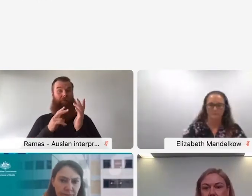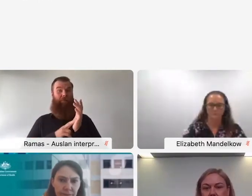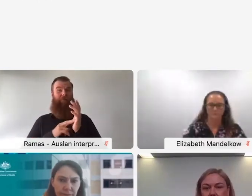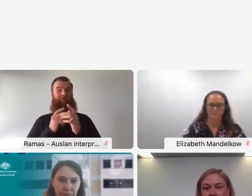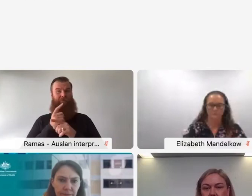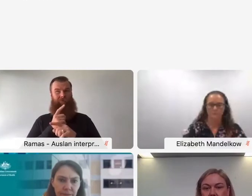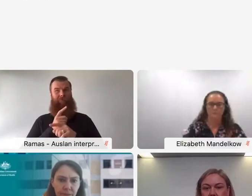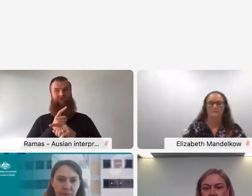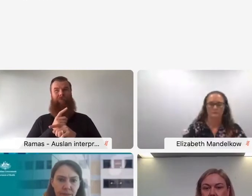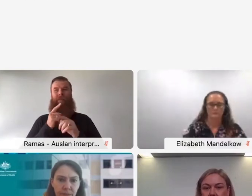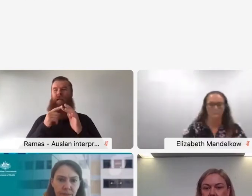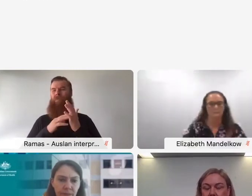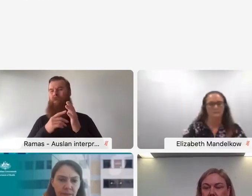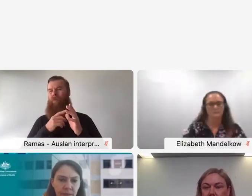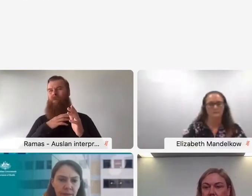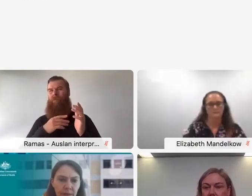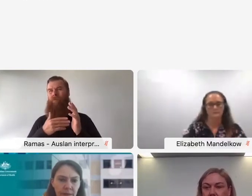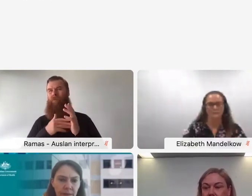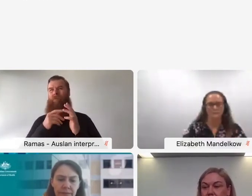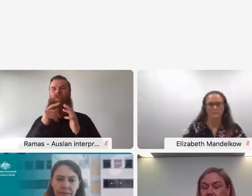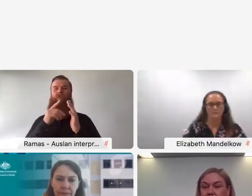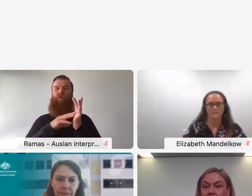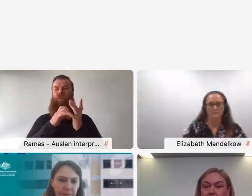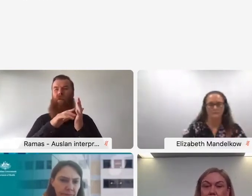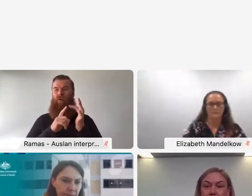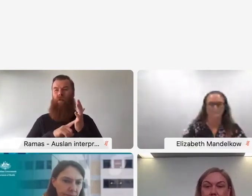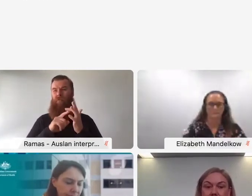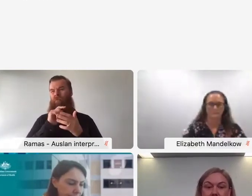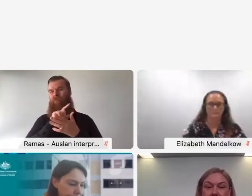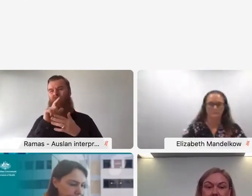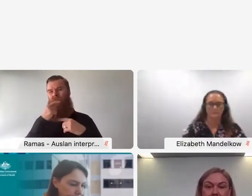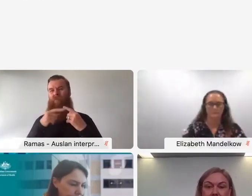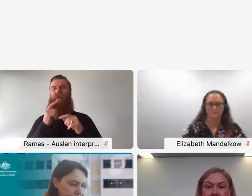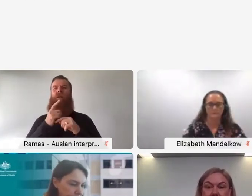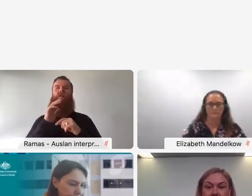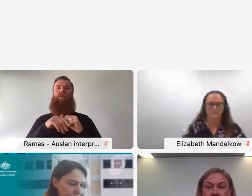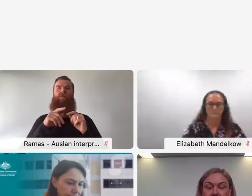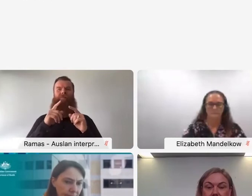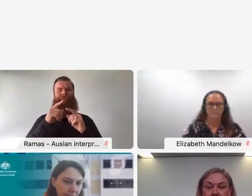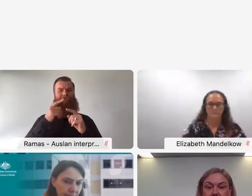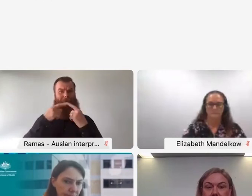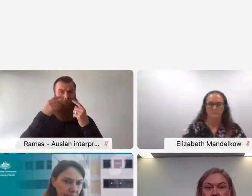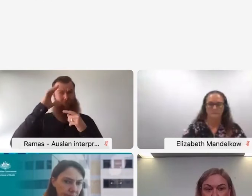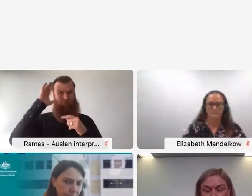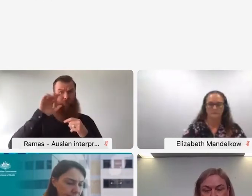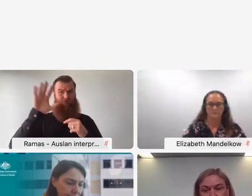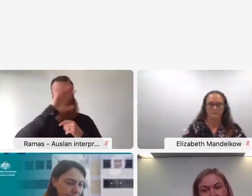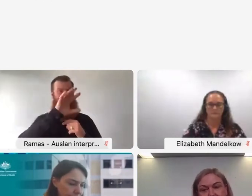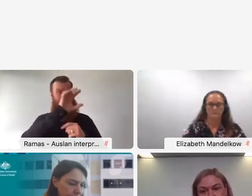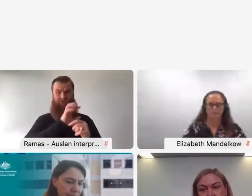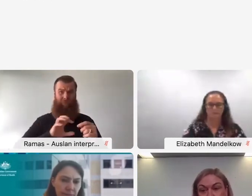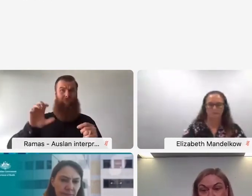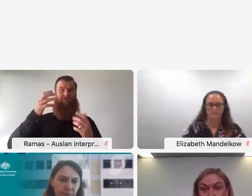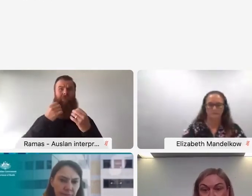little bit more on that as well, because I think that there are some options if there are regions where there's a clear shortage of workers, then they can